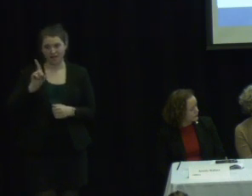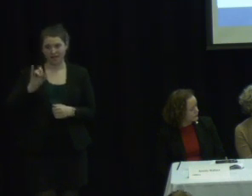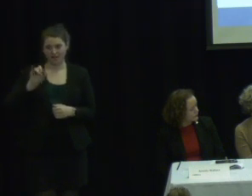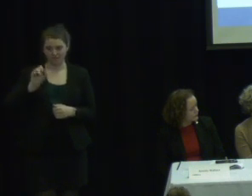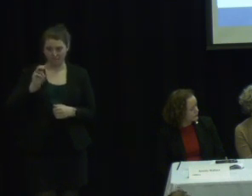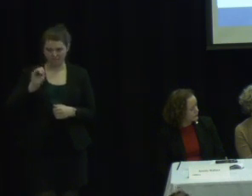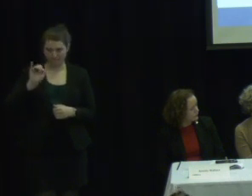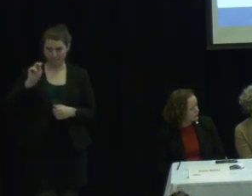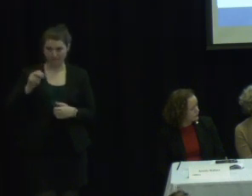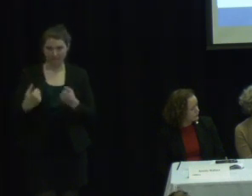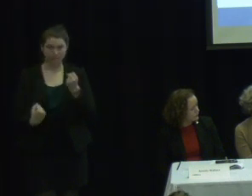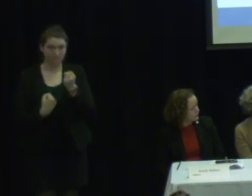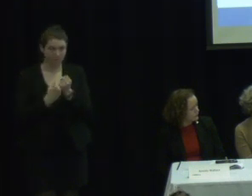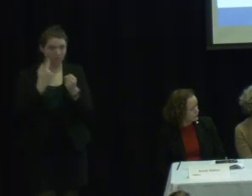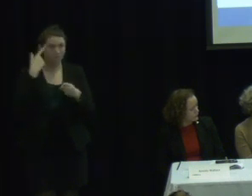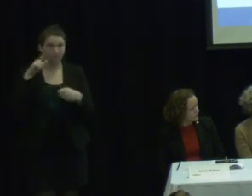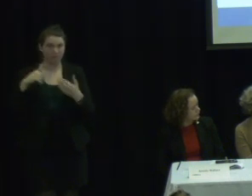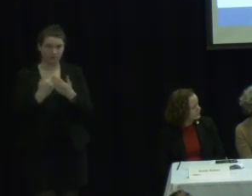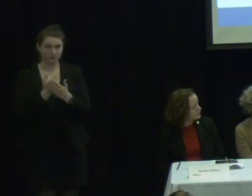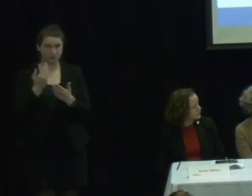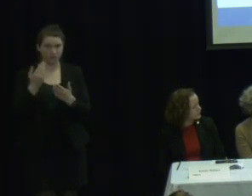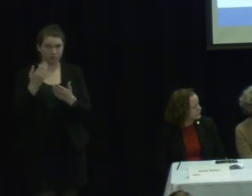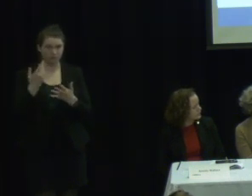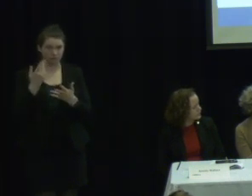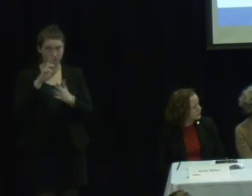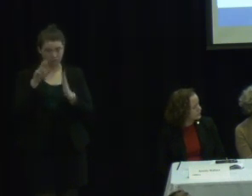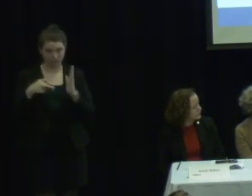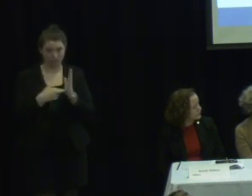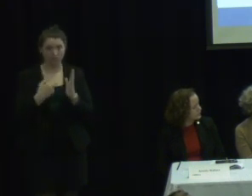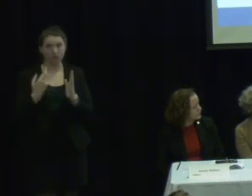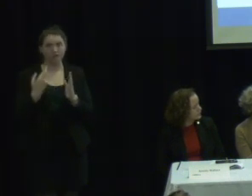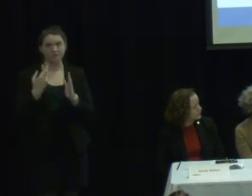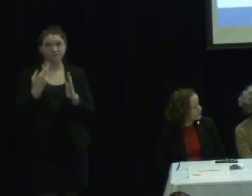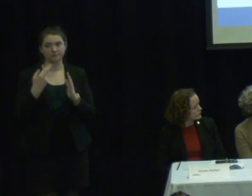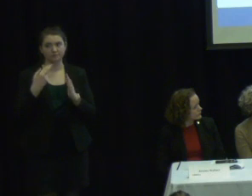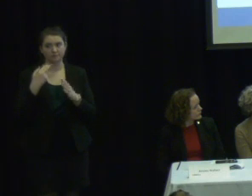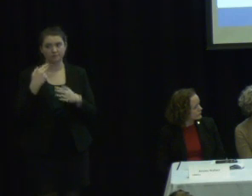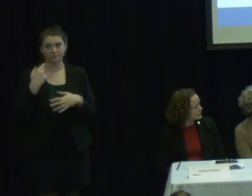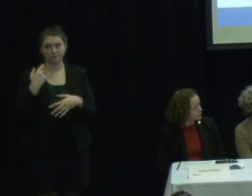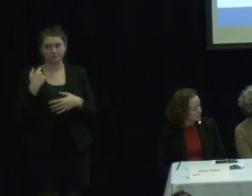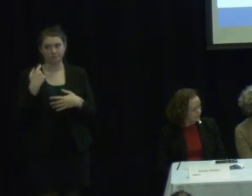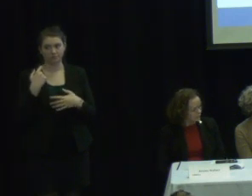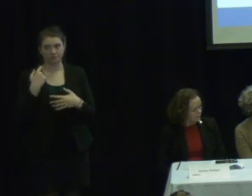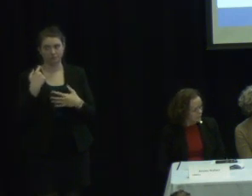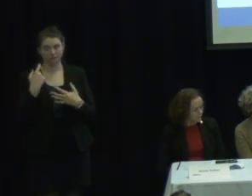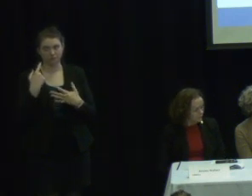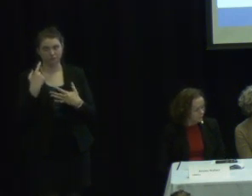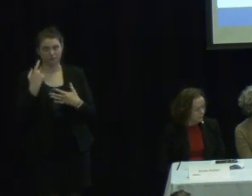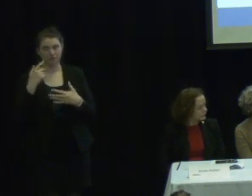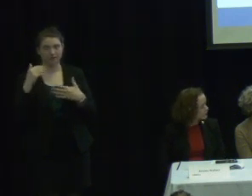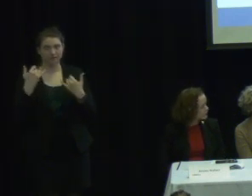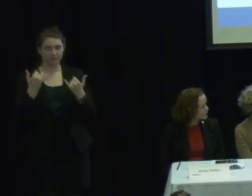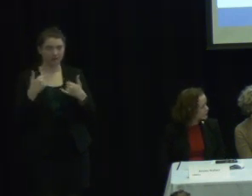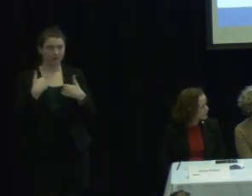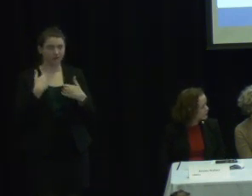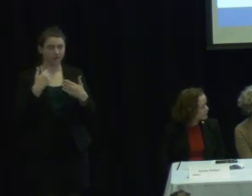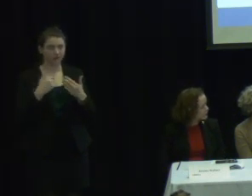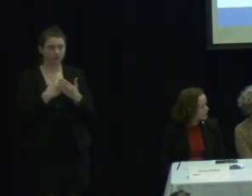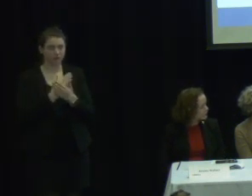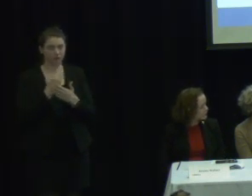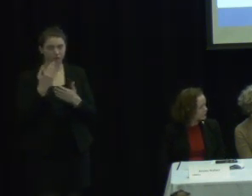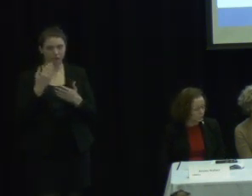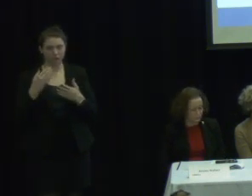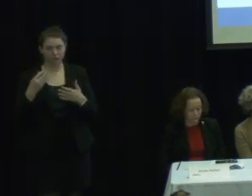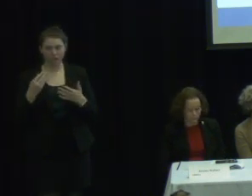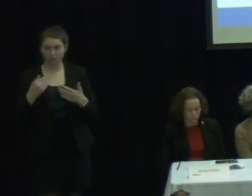will continue moving forward. What we've built in the last few years is to put more resources into the operating budget so we can do